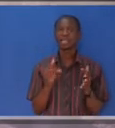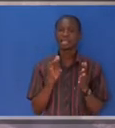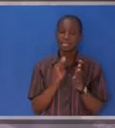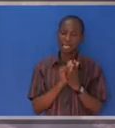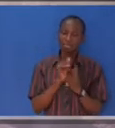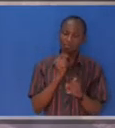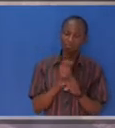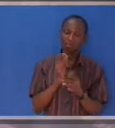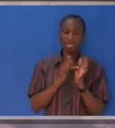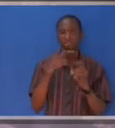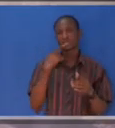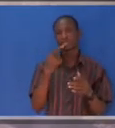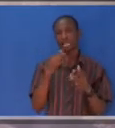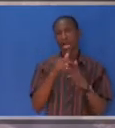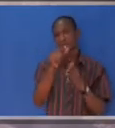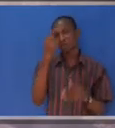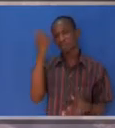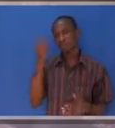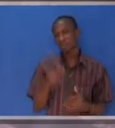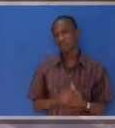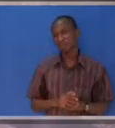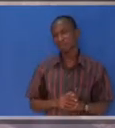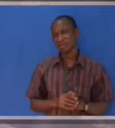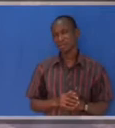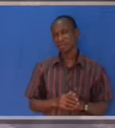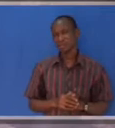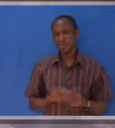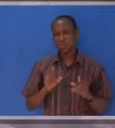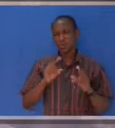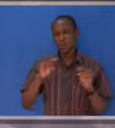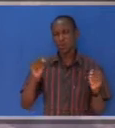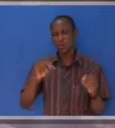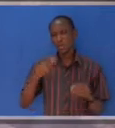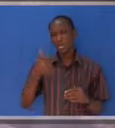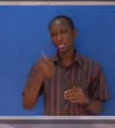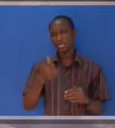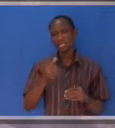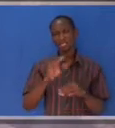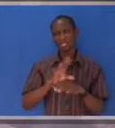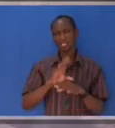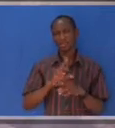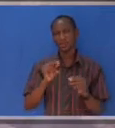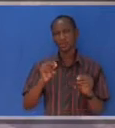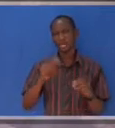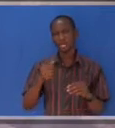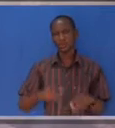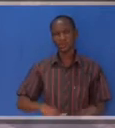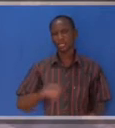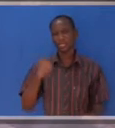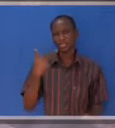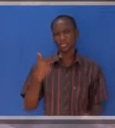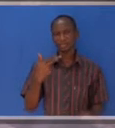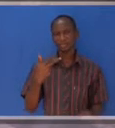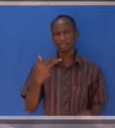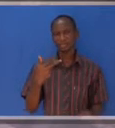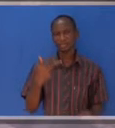no na wo dwene ho sei osun bie ni wiase a ni ode sa asom no baaye